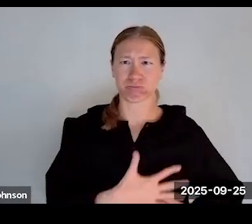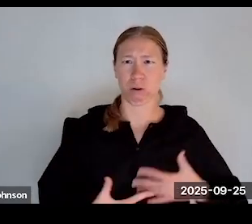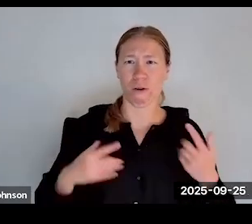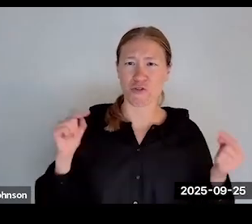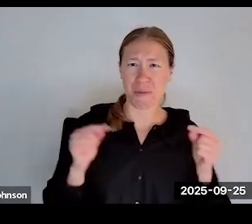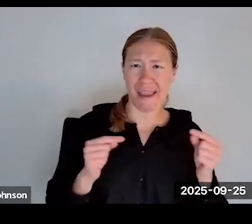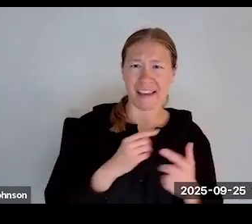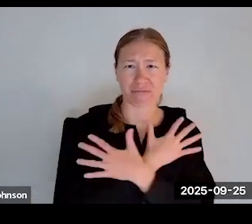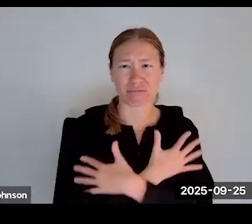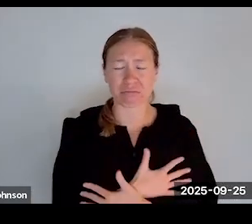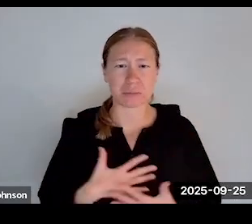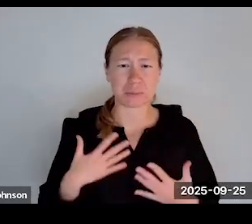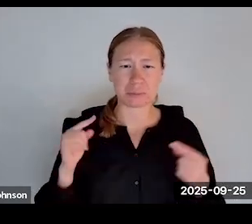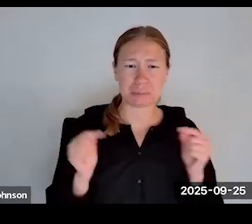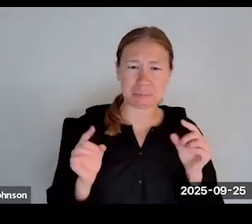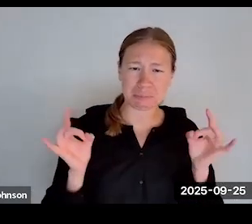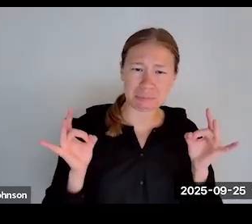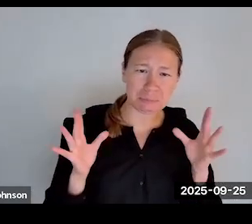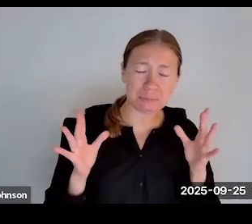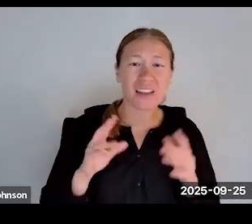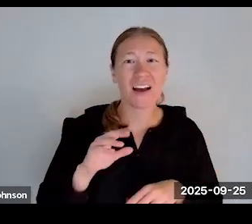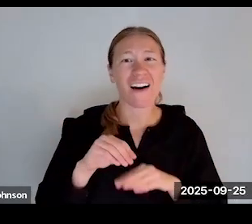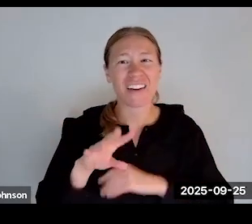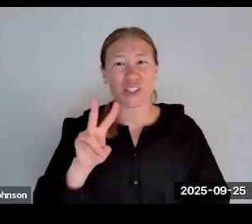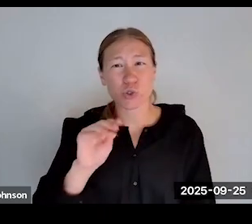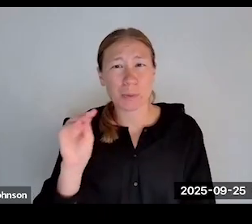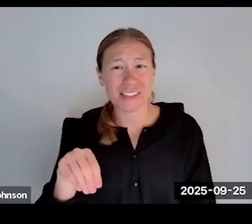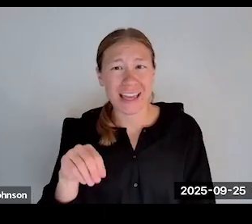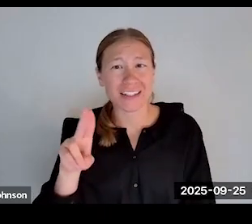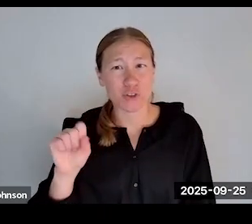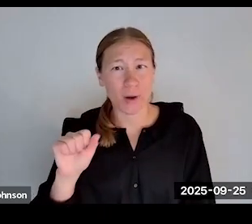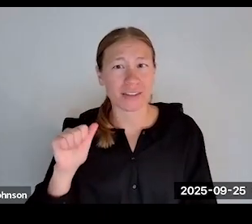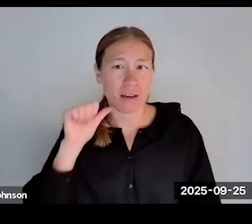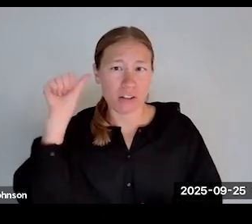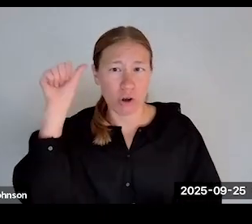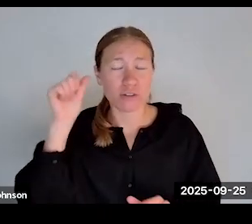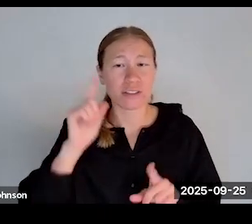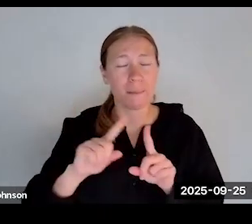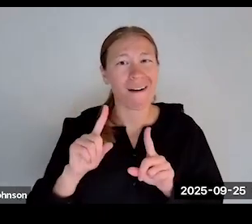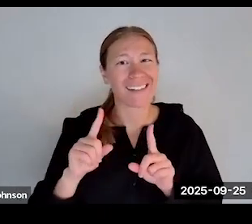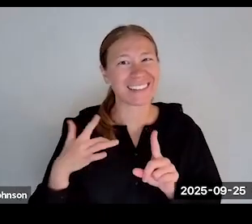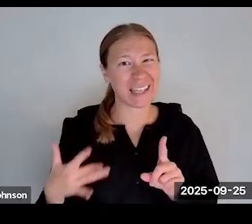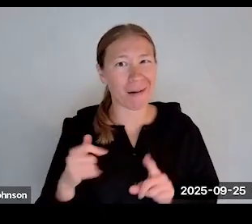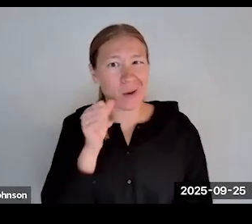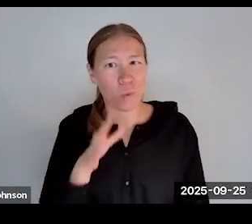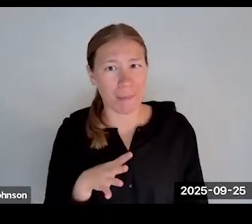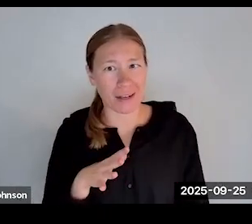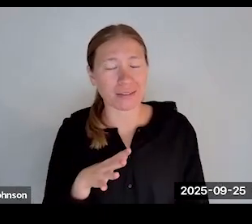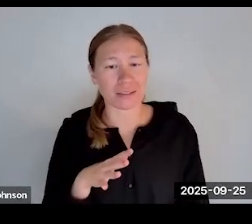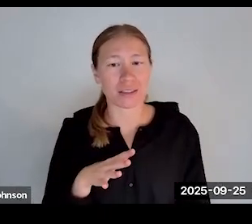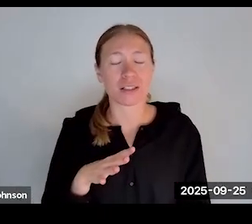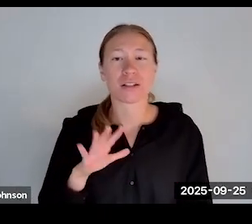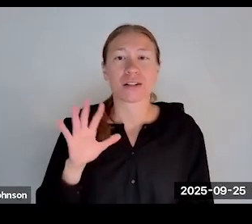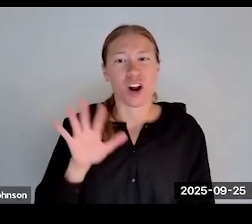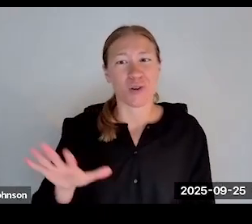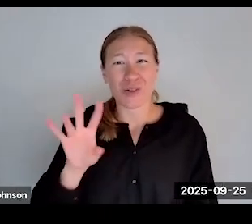It affects only about 2% of US adults, but most commonly those are women who make up between 70